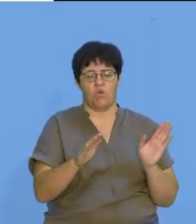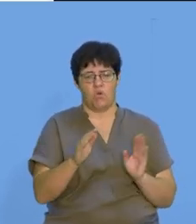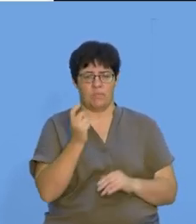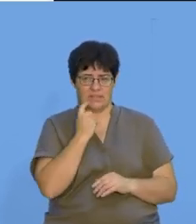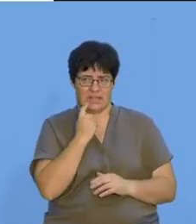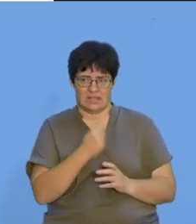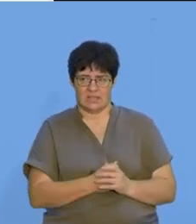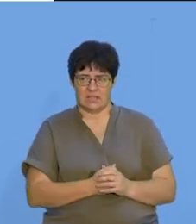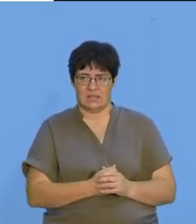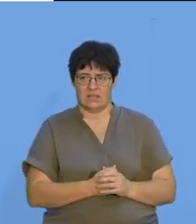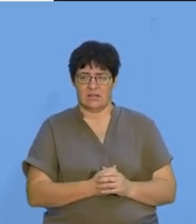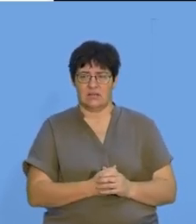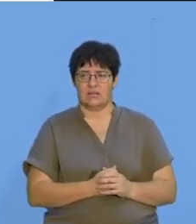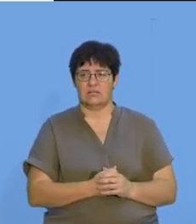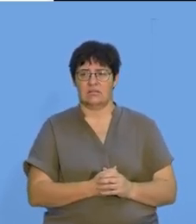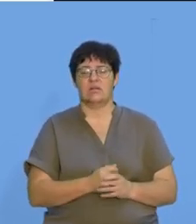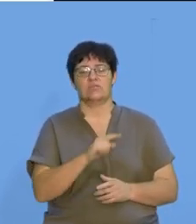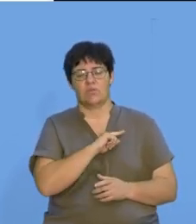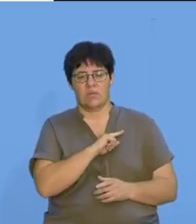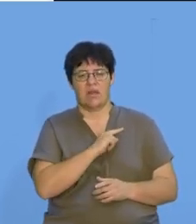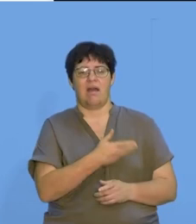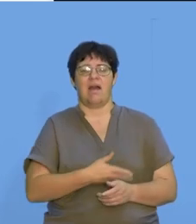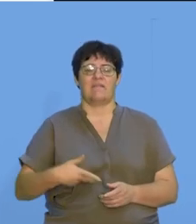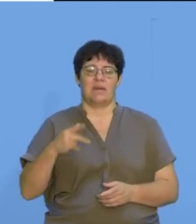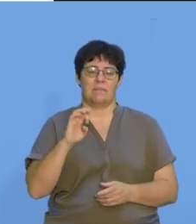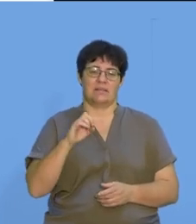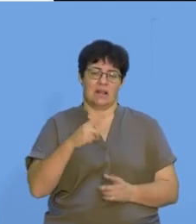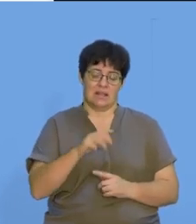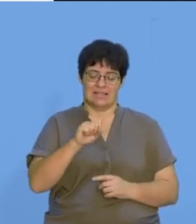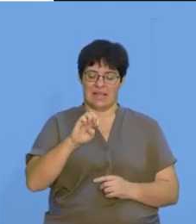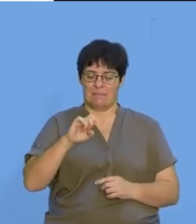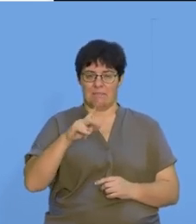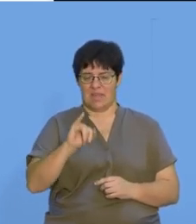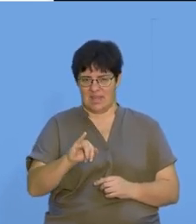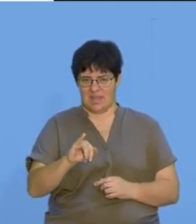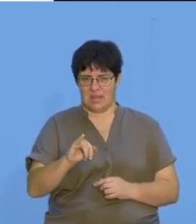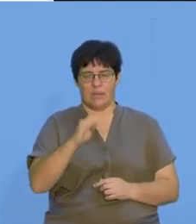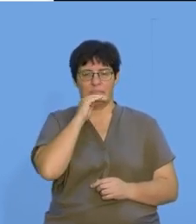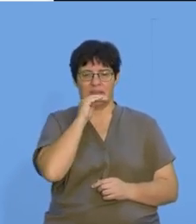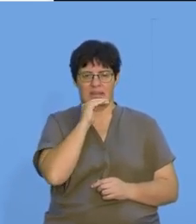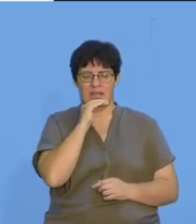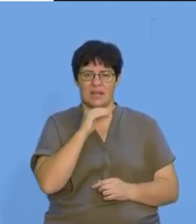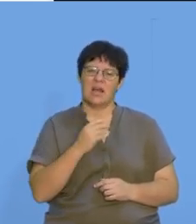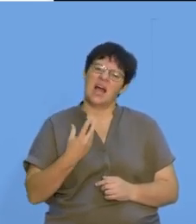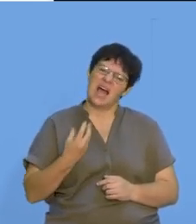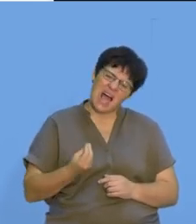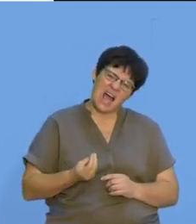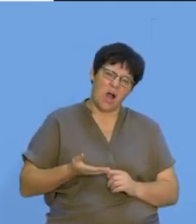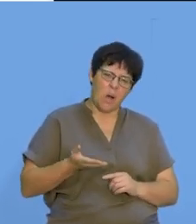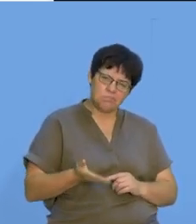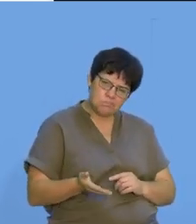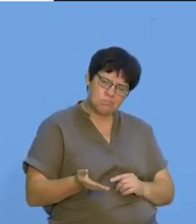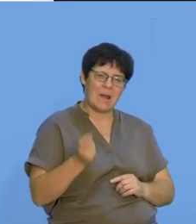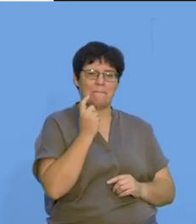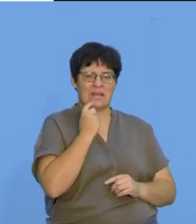Hence we call them metals, metalloids or semi-metals. So the word semi metals, it means they do